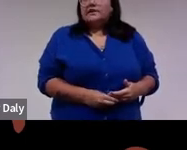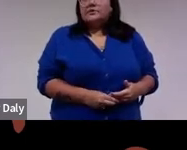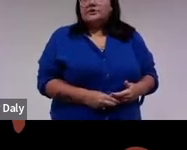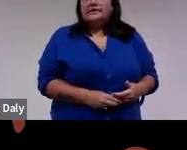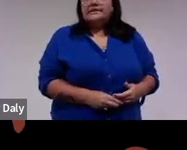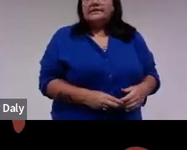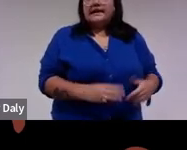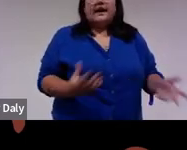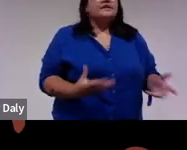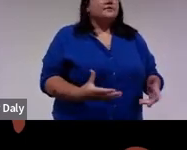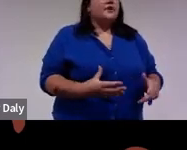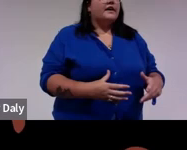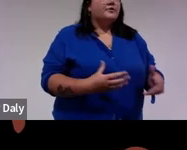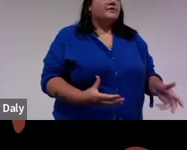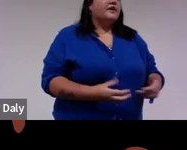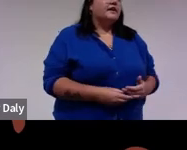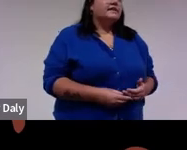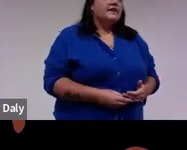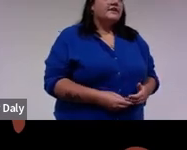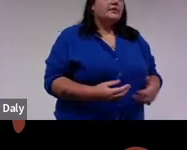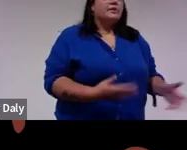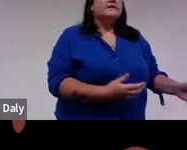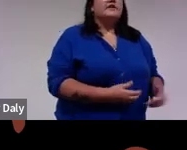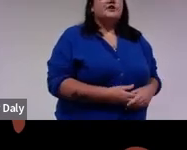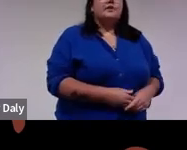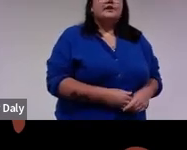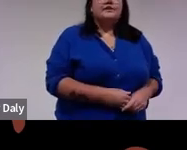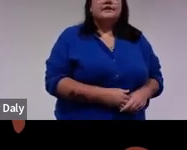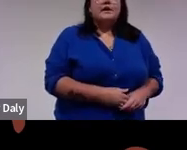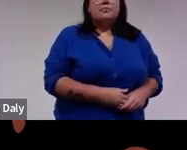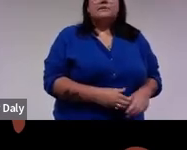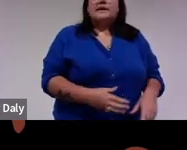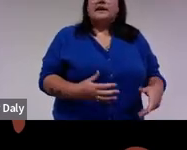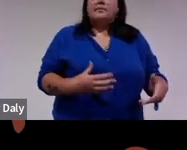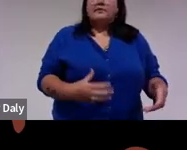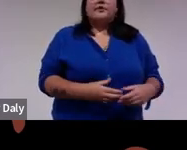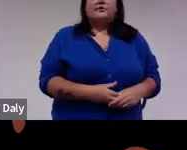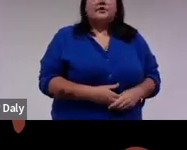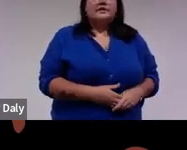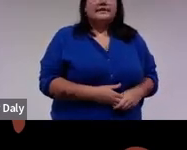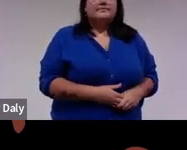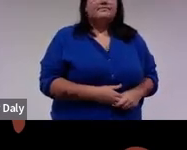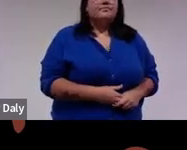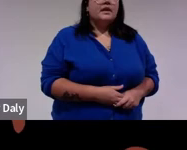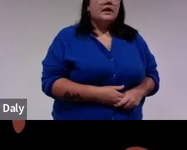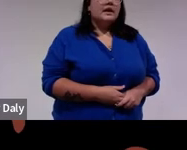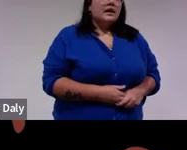practice of our cultures. They harness the fire for revitalization that we as younger generations must pick up and further